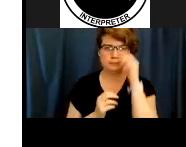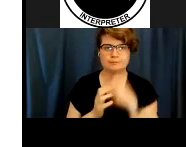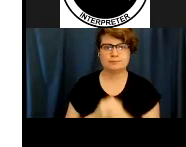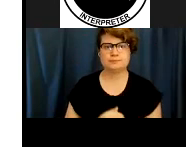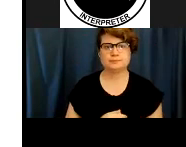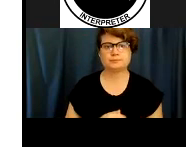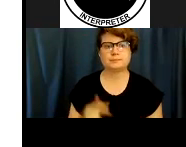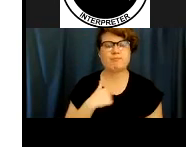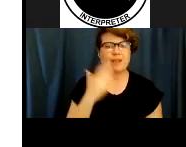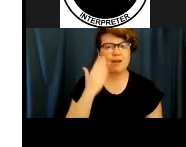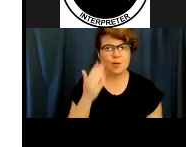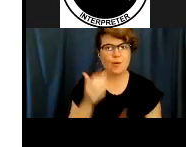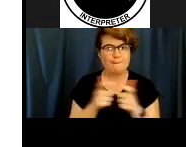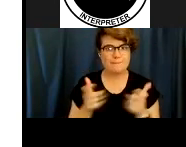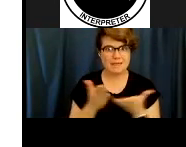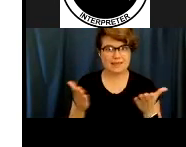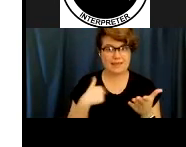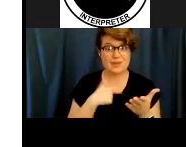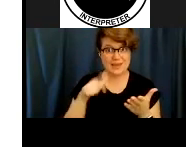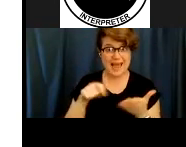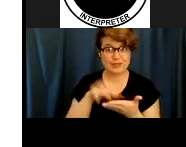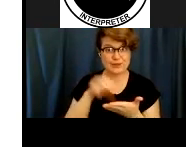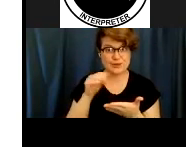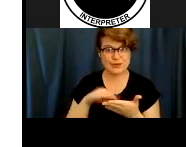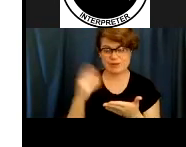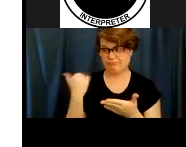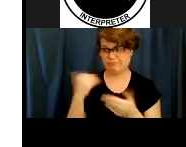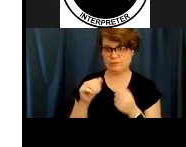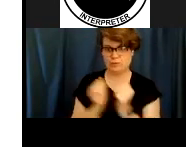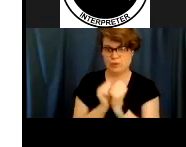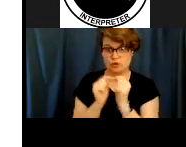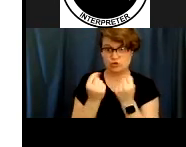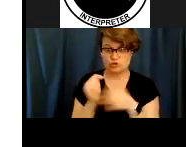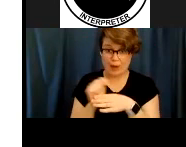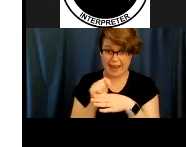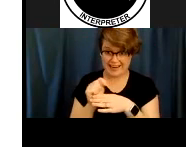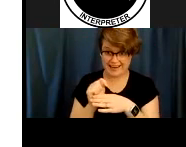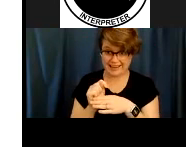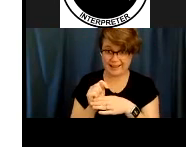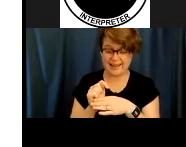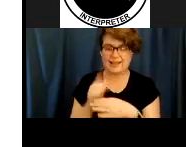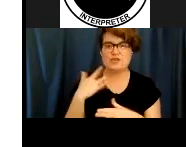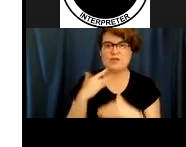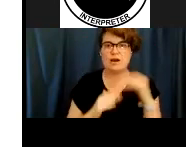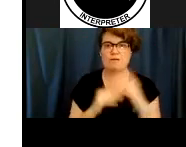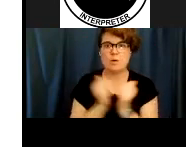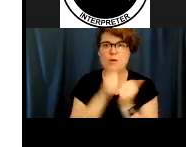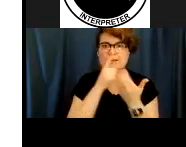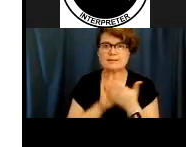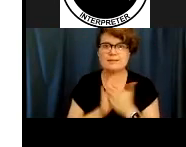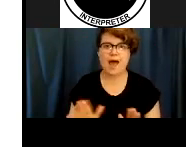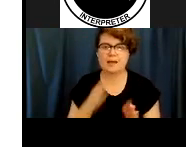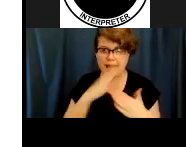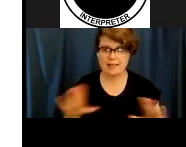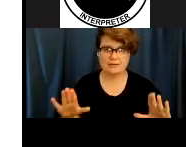I know a big learning curve for us, especially kind of in this training setting, is getting comfortable with silence, right? So in allowing